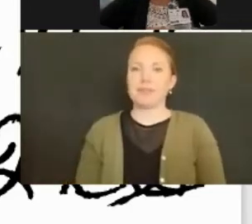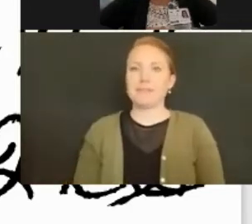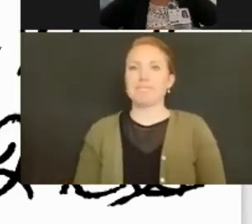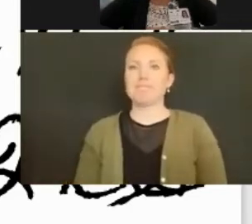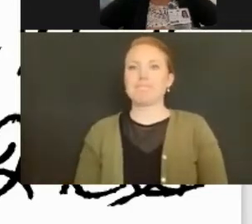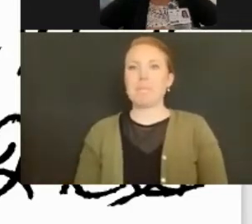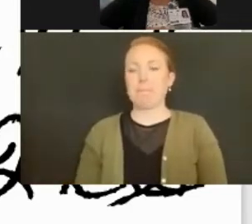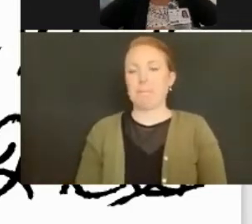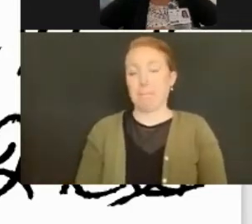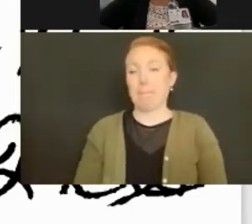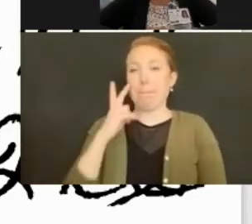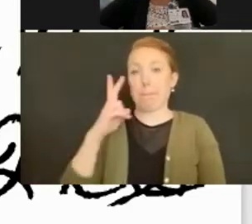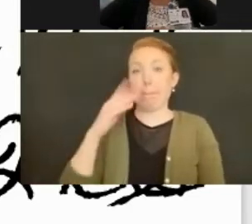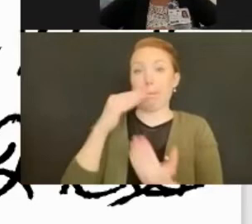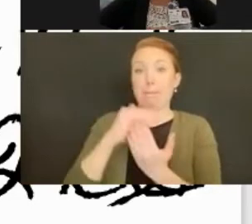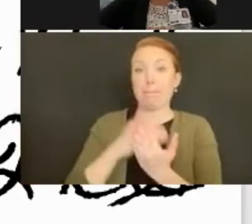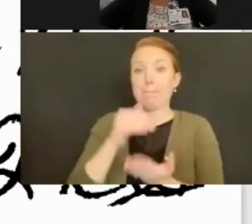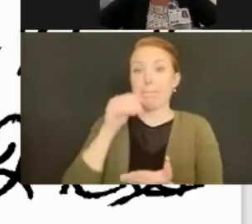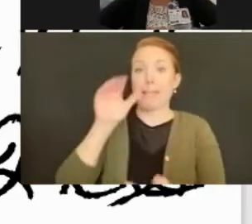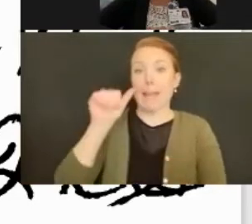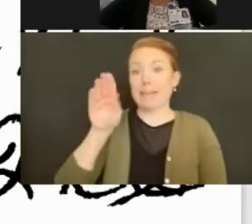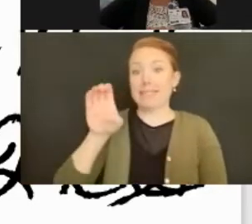list of letters, the alphabet.